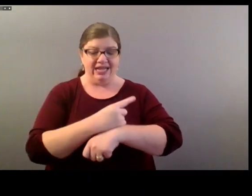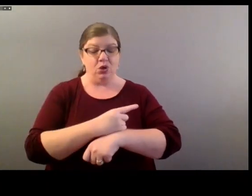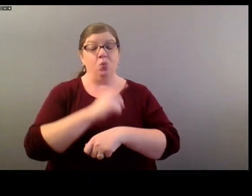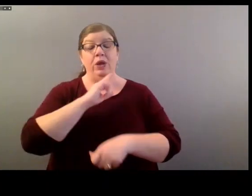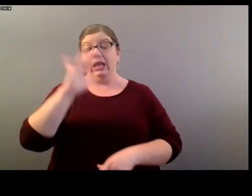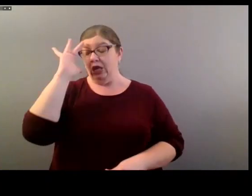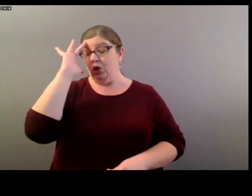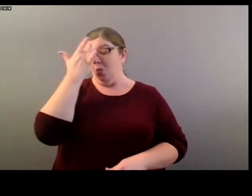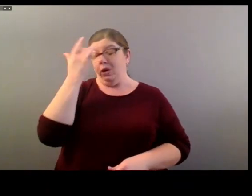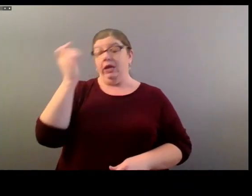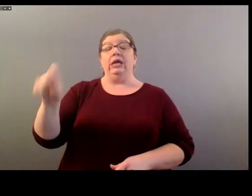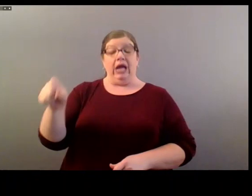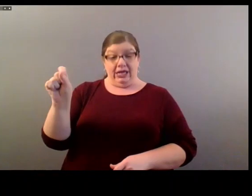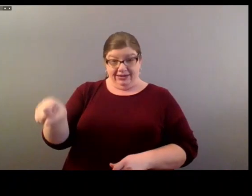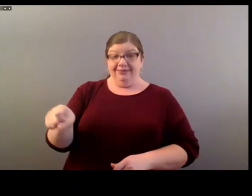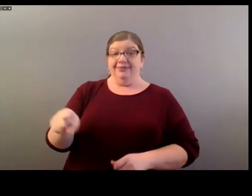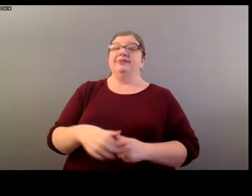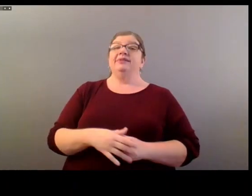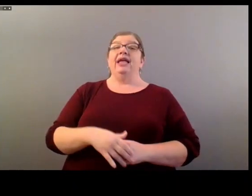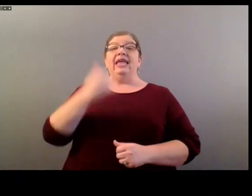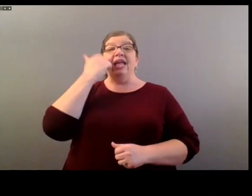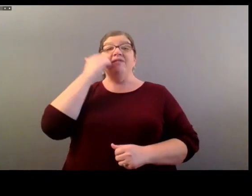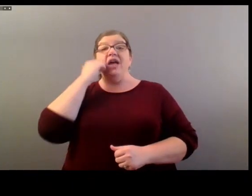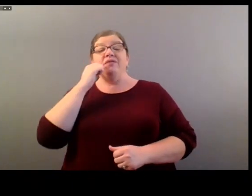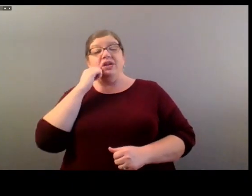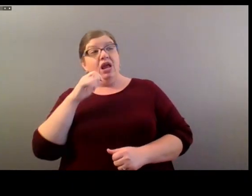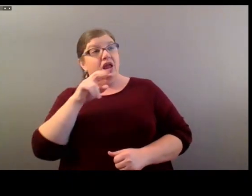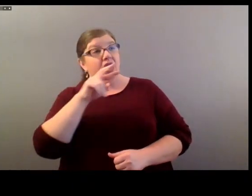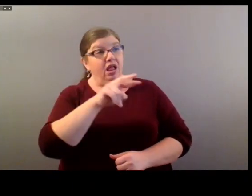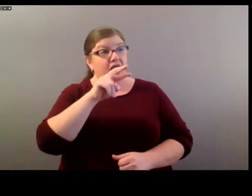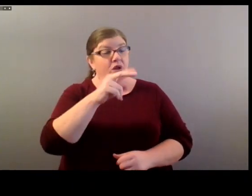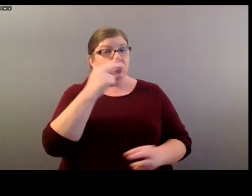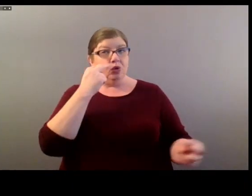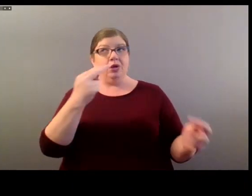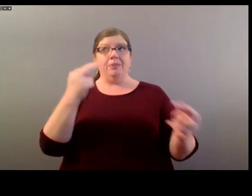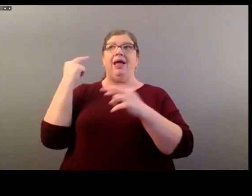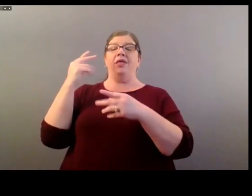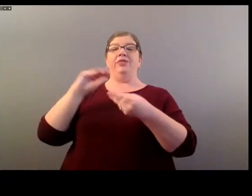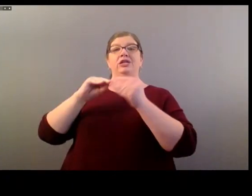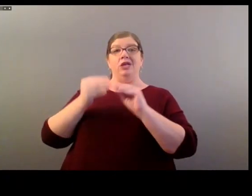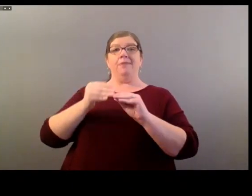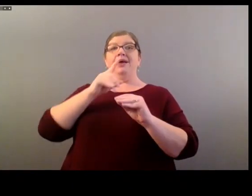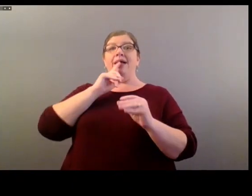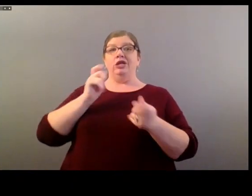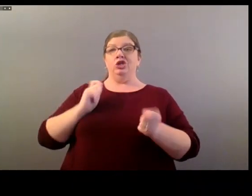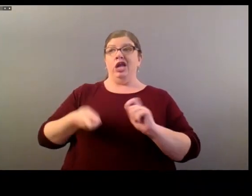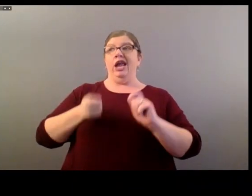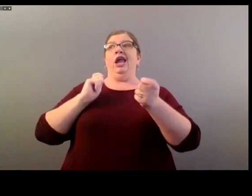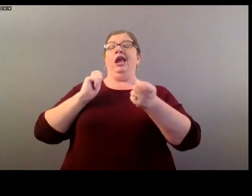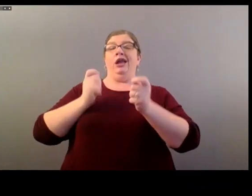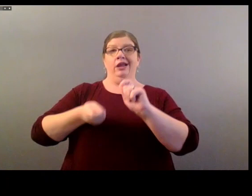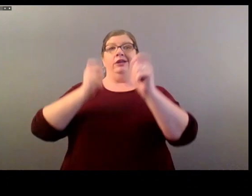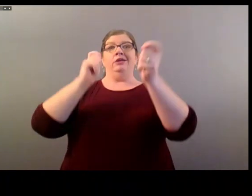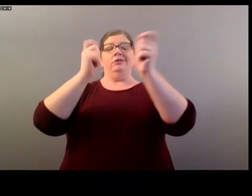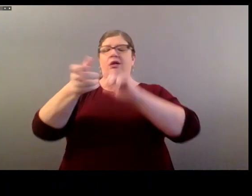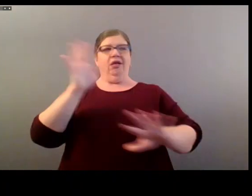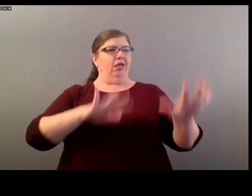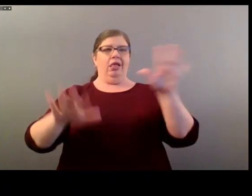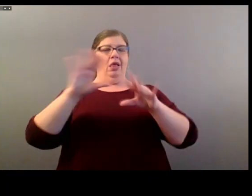least. And also, if you look every day and you look backwards, you will see that these numbers actually change. That makes it even more